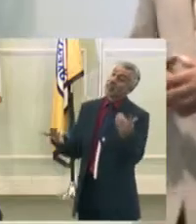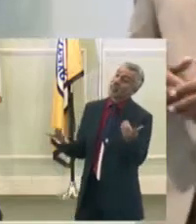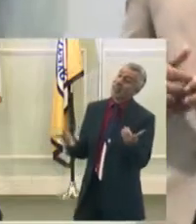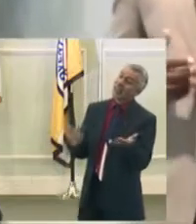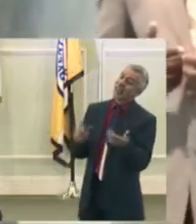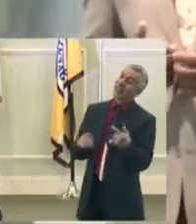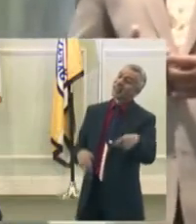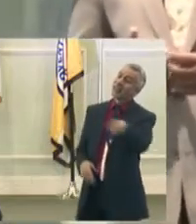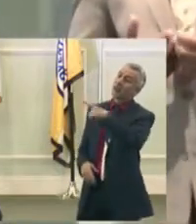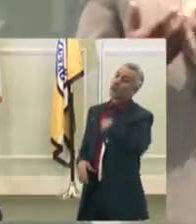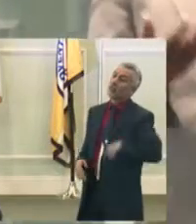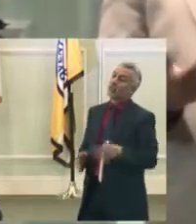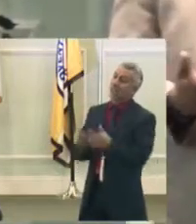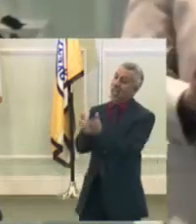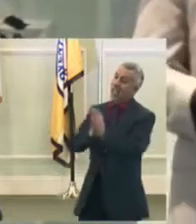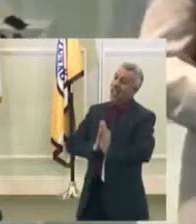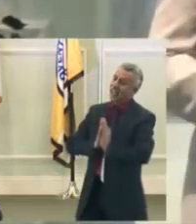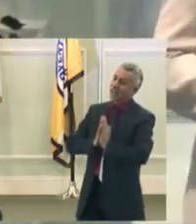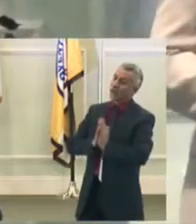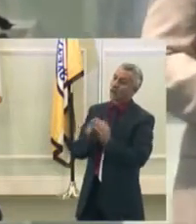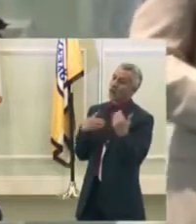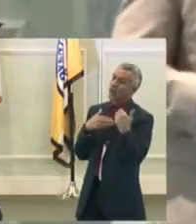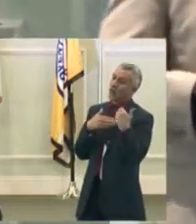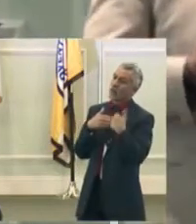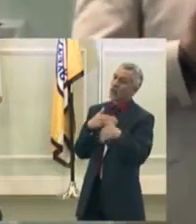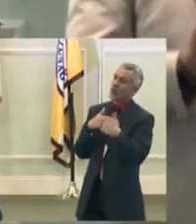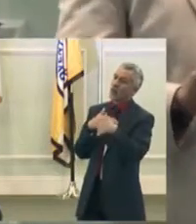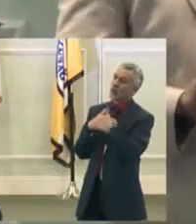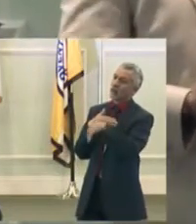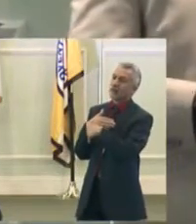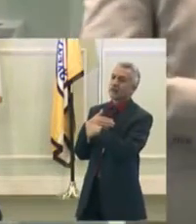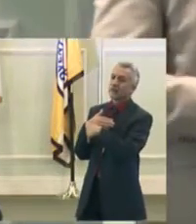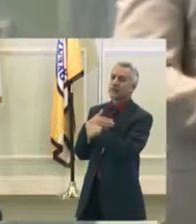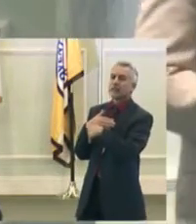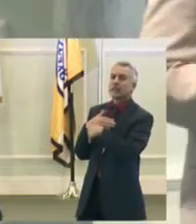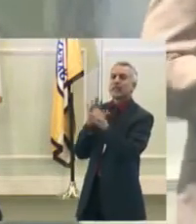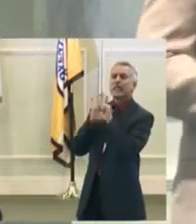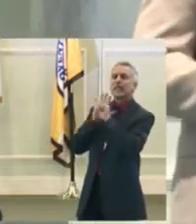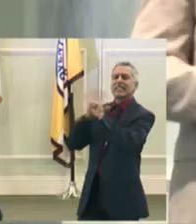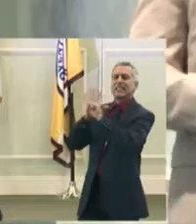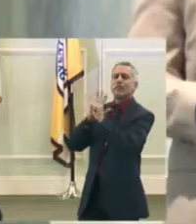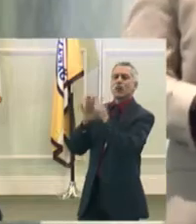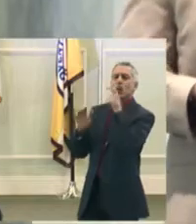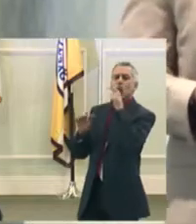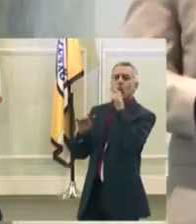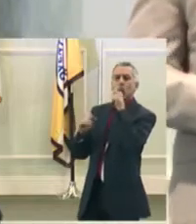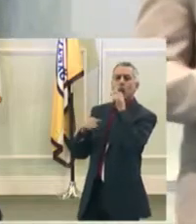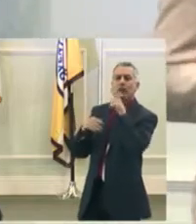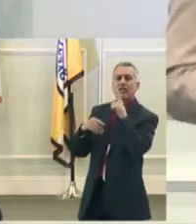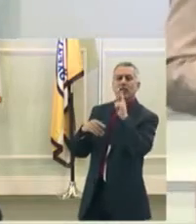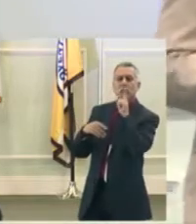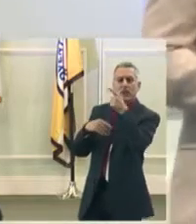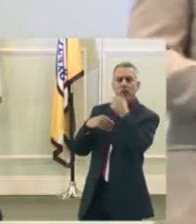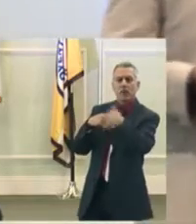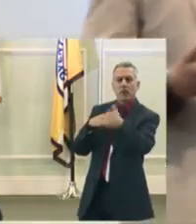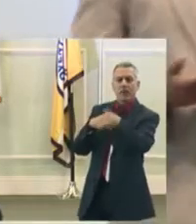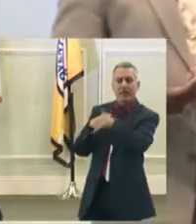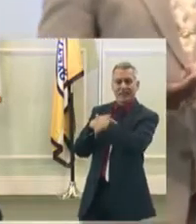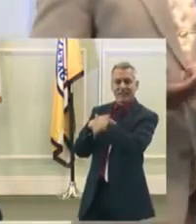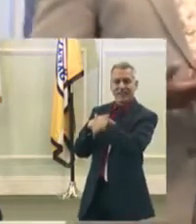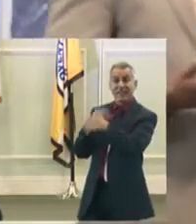So there's some symbology here. Who is the bread of life? Jesus. He had nothing to